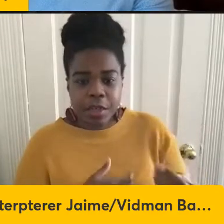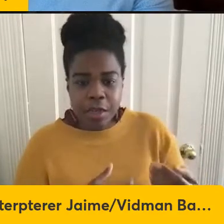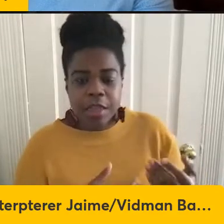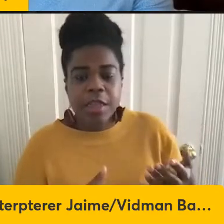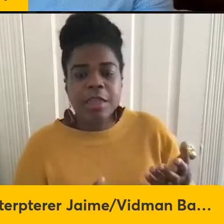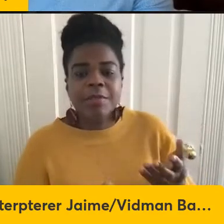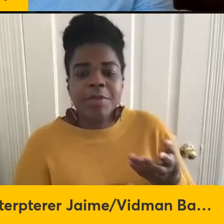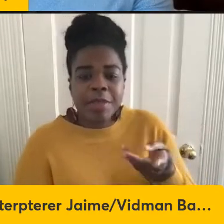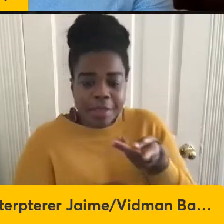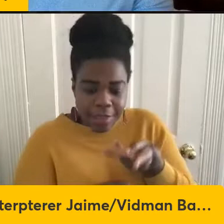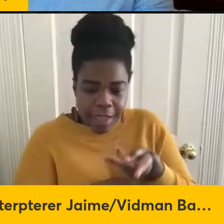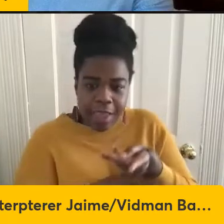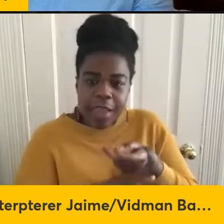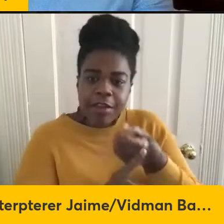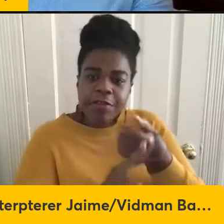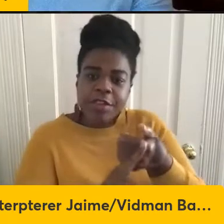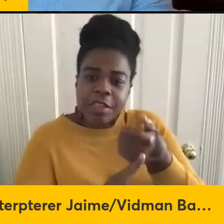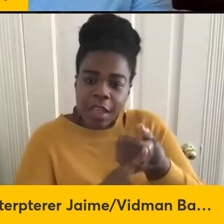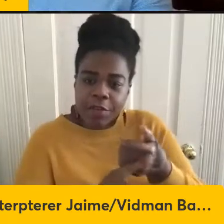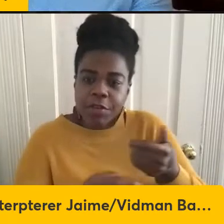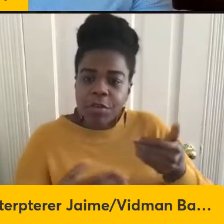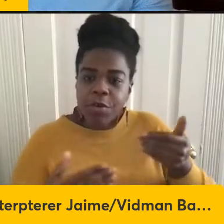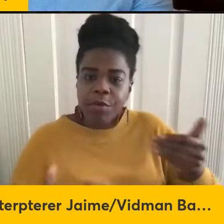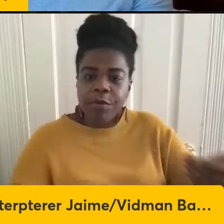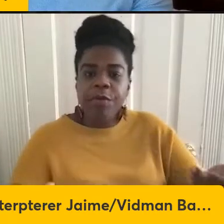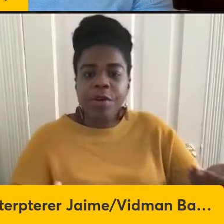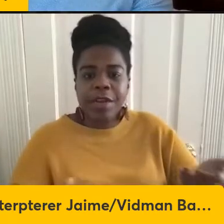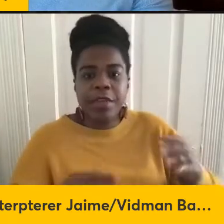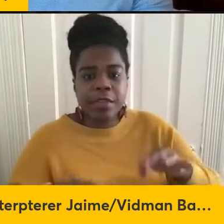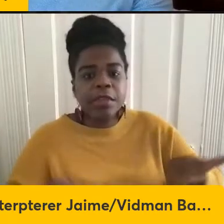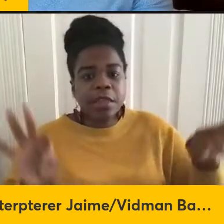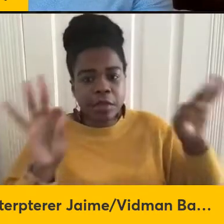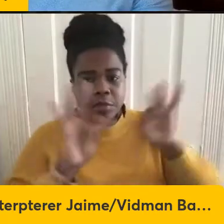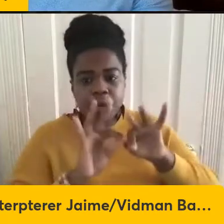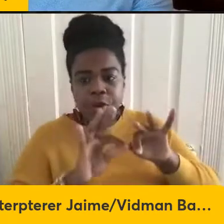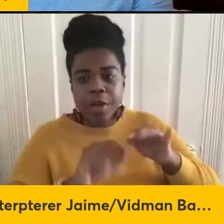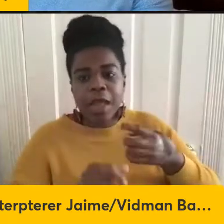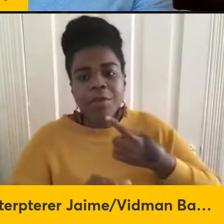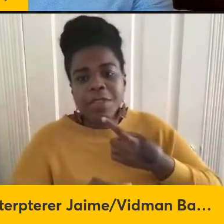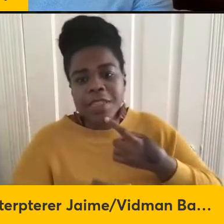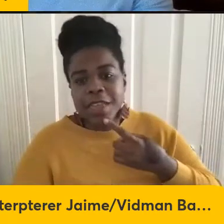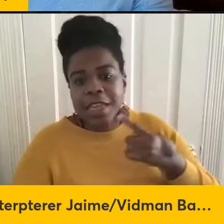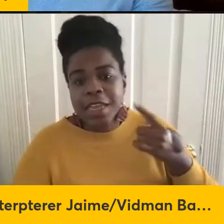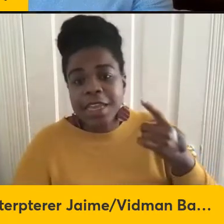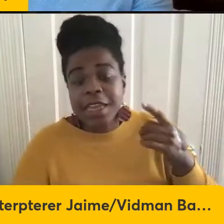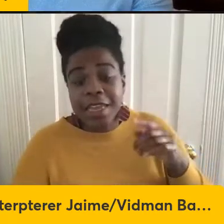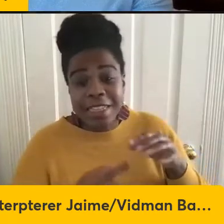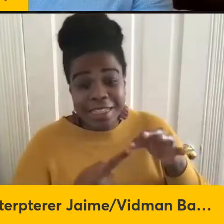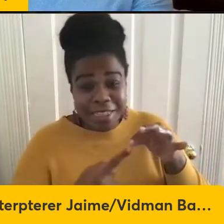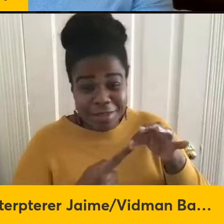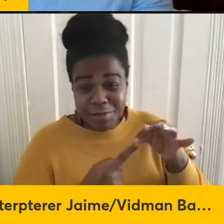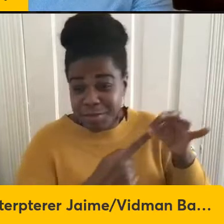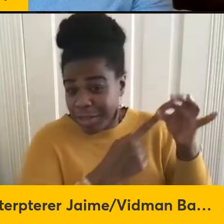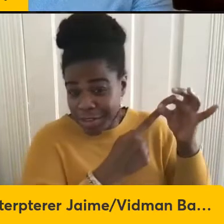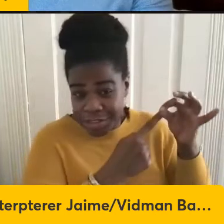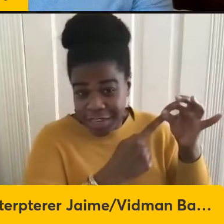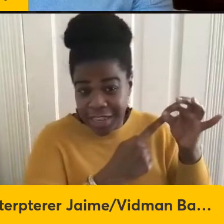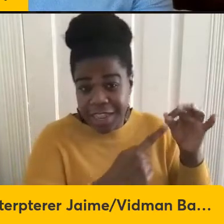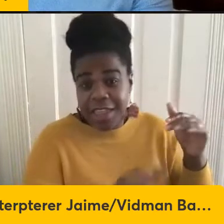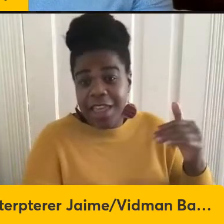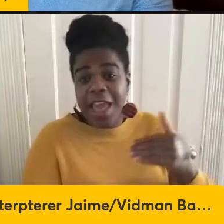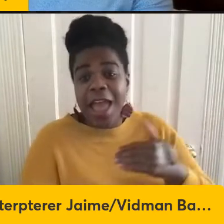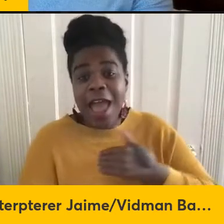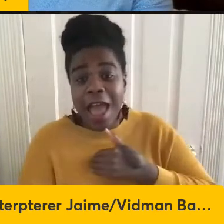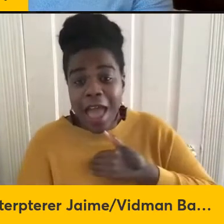yourself as you move forward is the most important thing, I would say, because especially we have